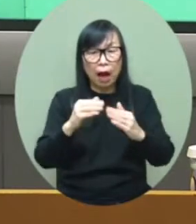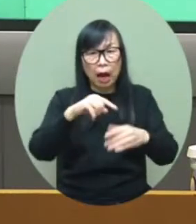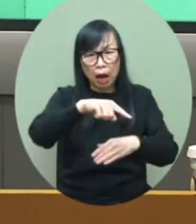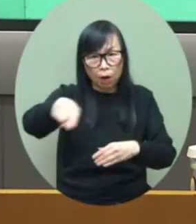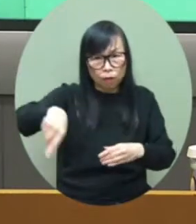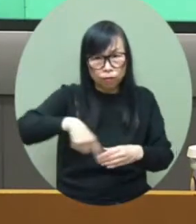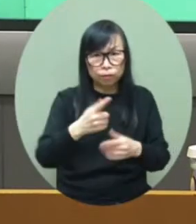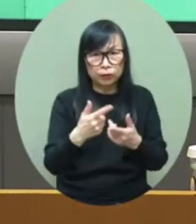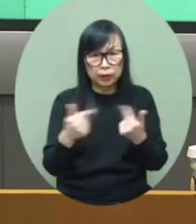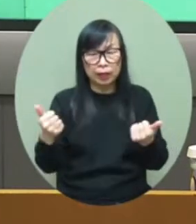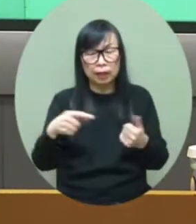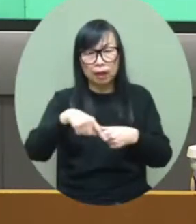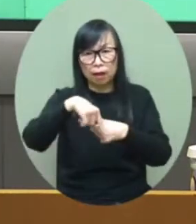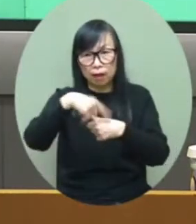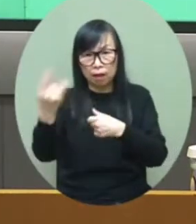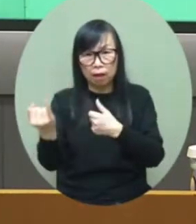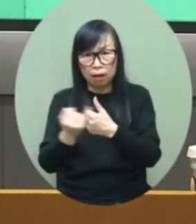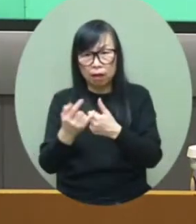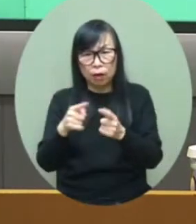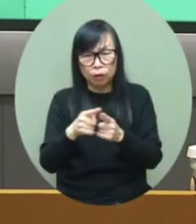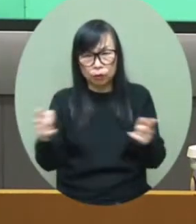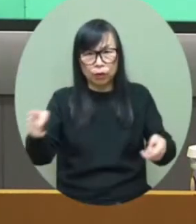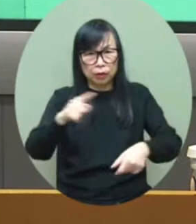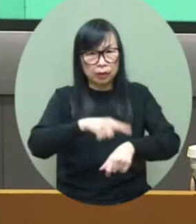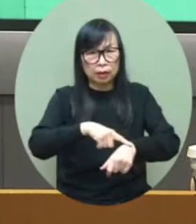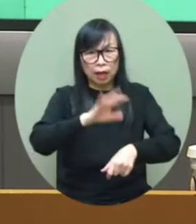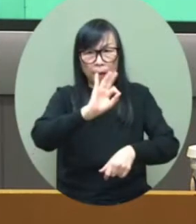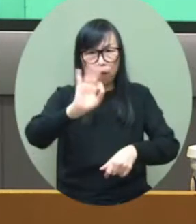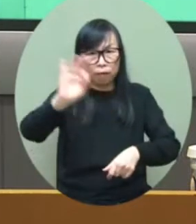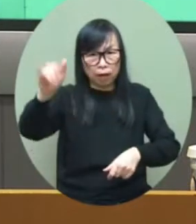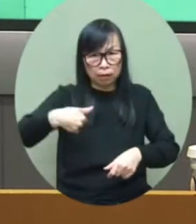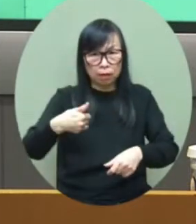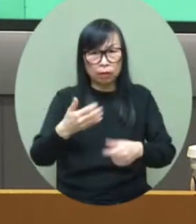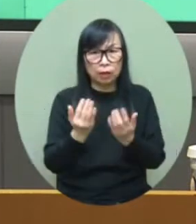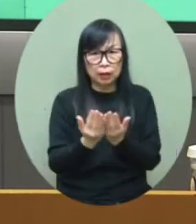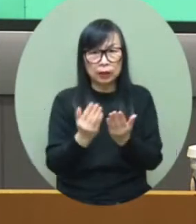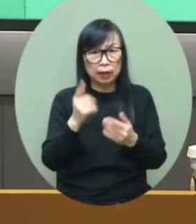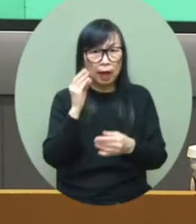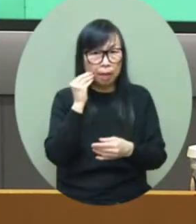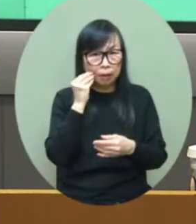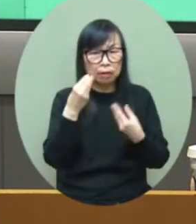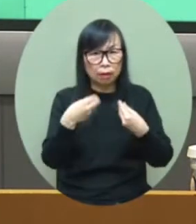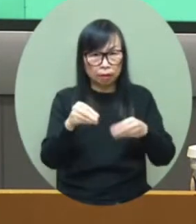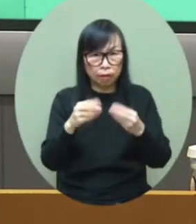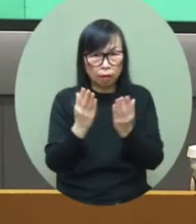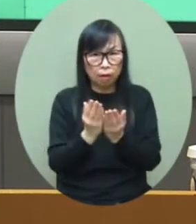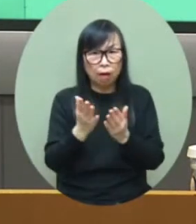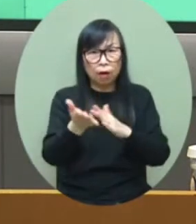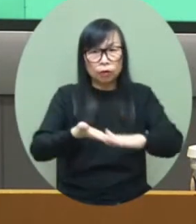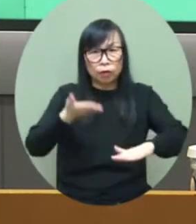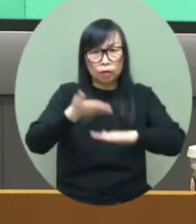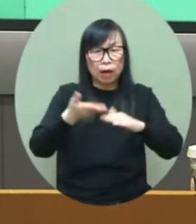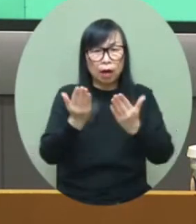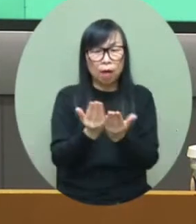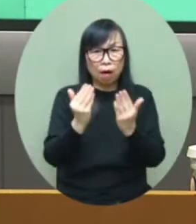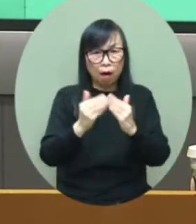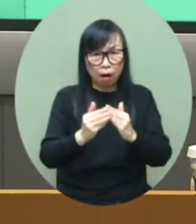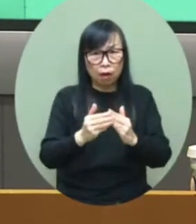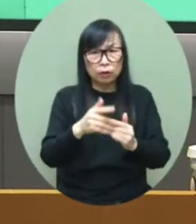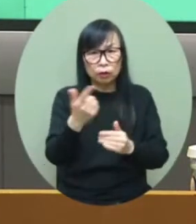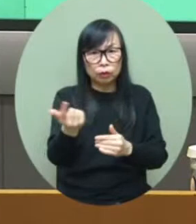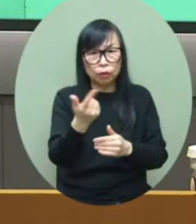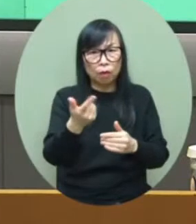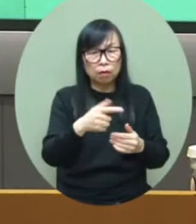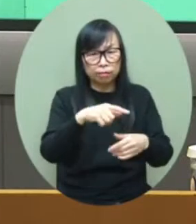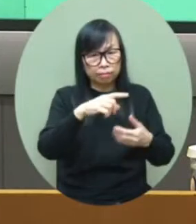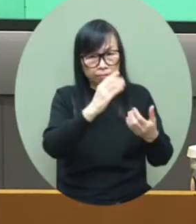other departments to handle application by school buses operators. Now, because of the long hiatus in